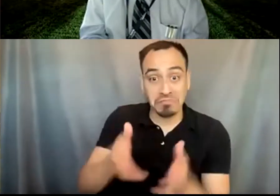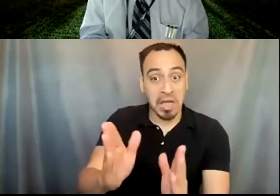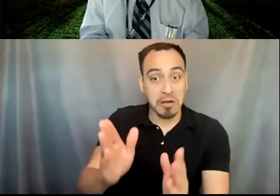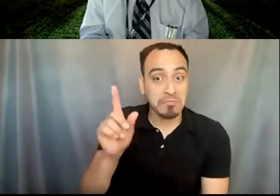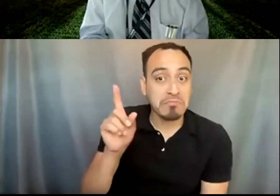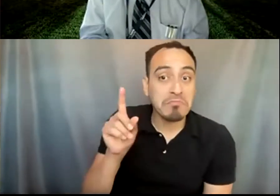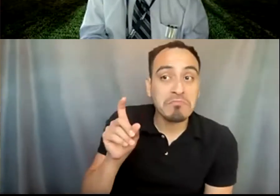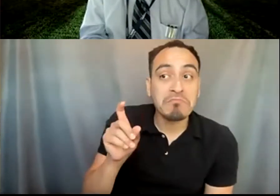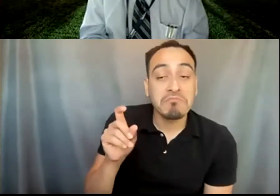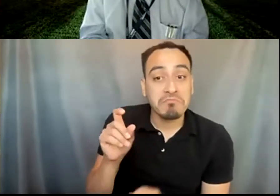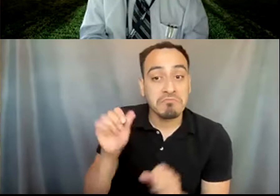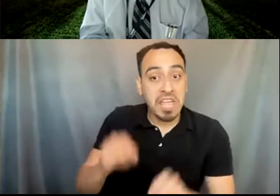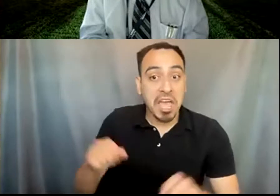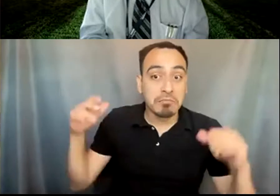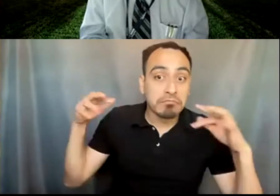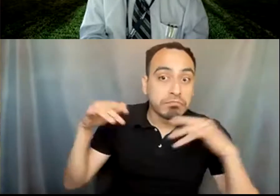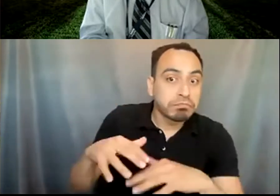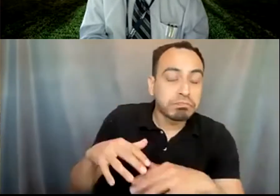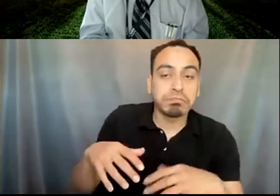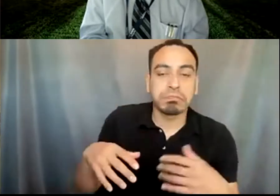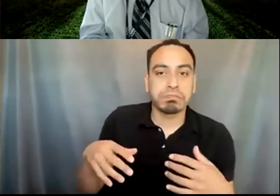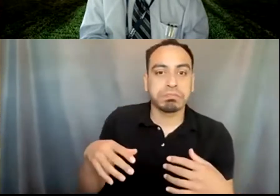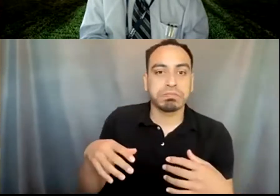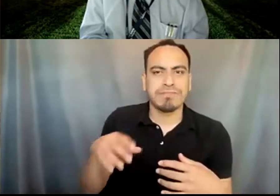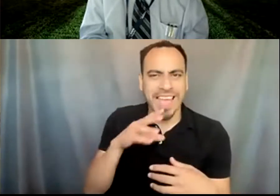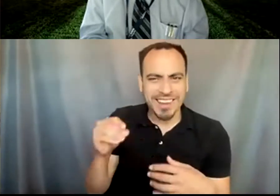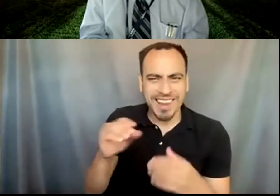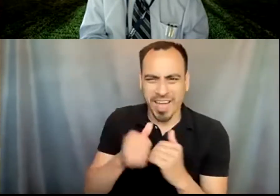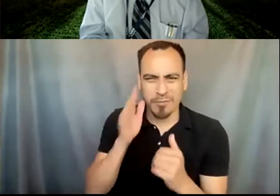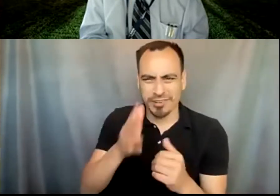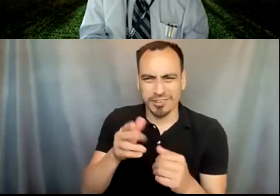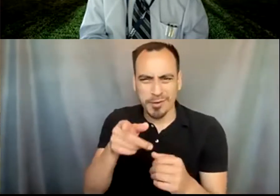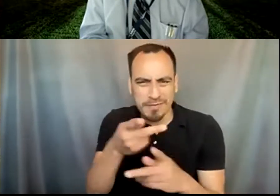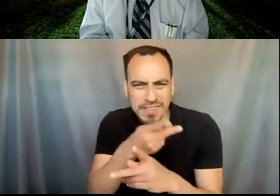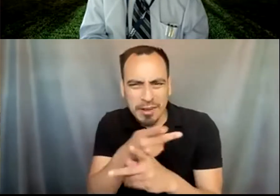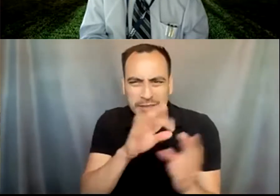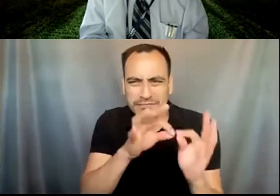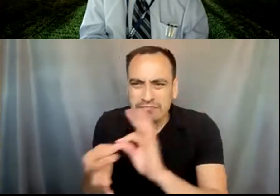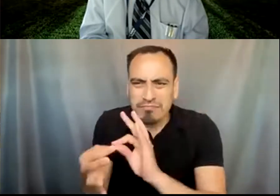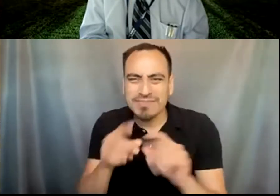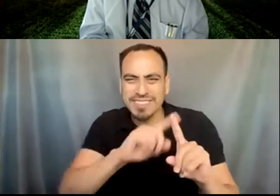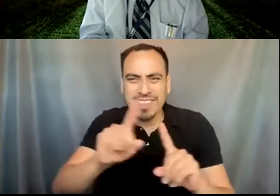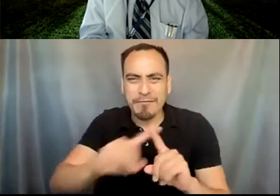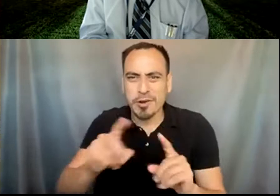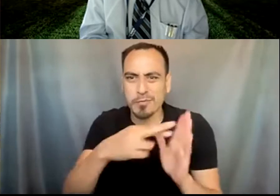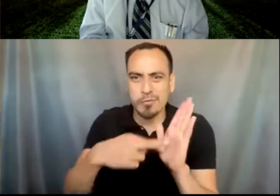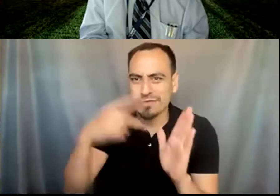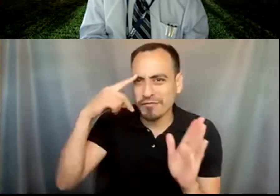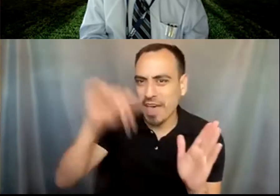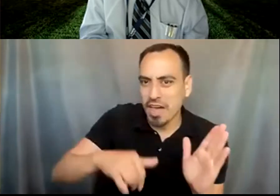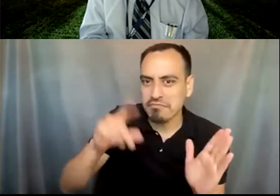able to interpret the different guidelines around events. So the blueprint comes